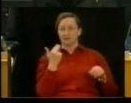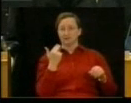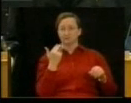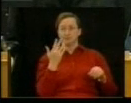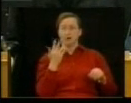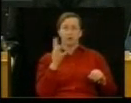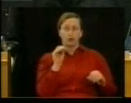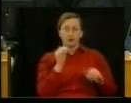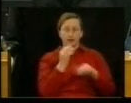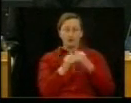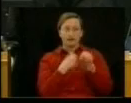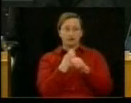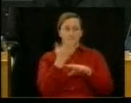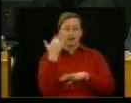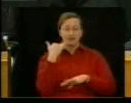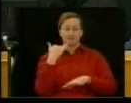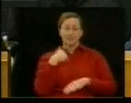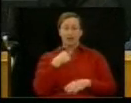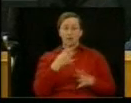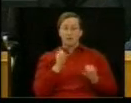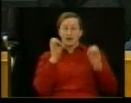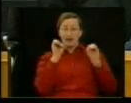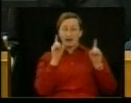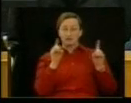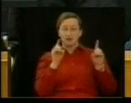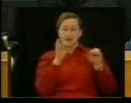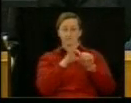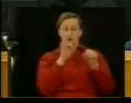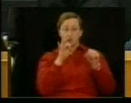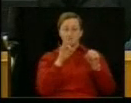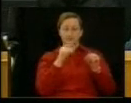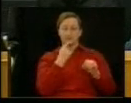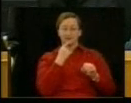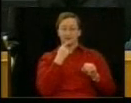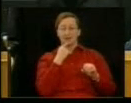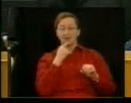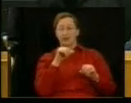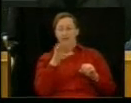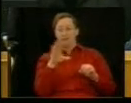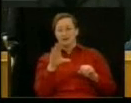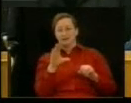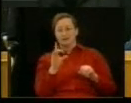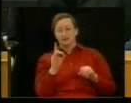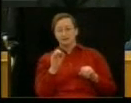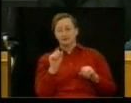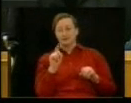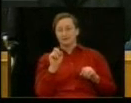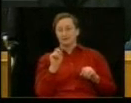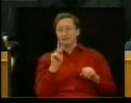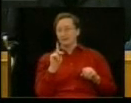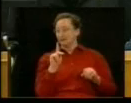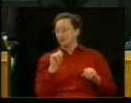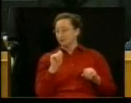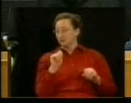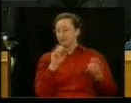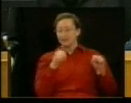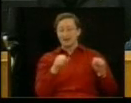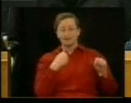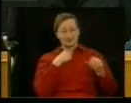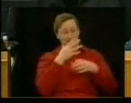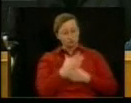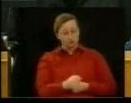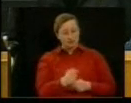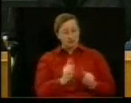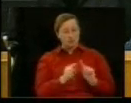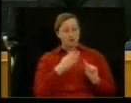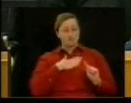And me having somebody say, well, for such and such district way or the other in town, yeah, I can trust him, but I want to make sure that for my district that